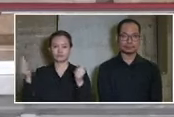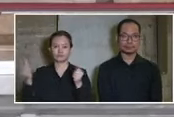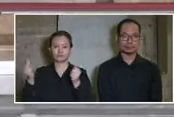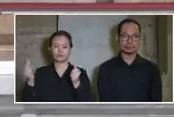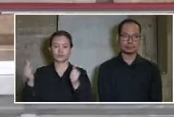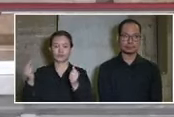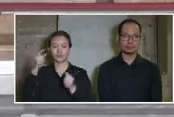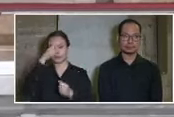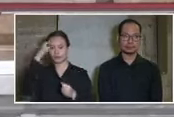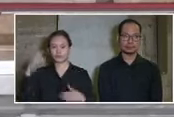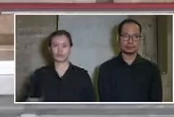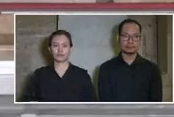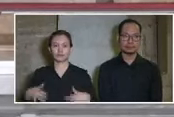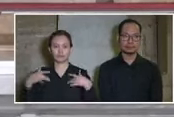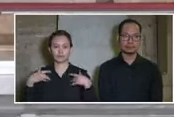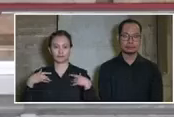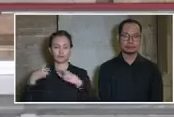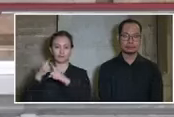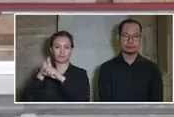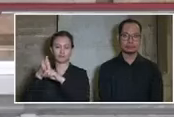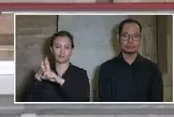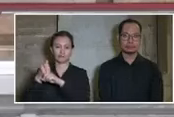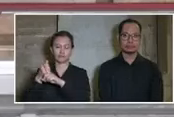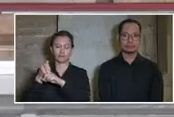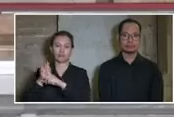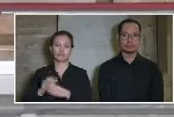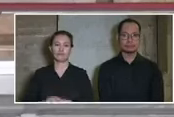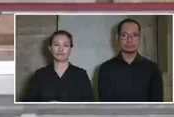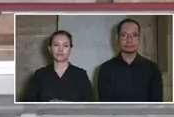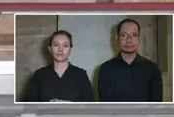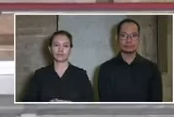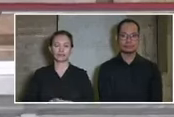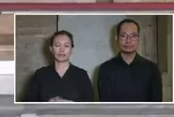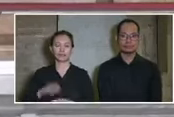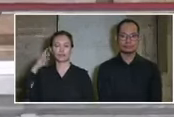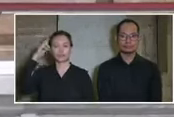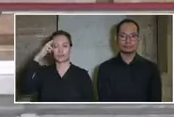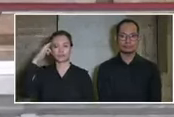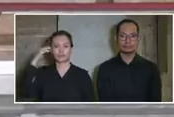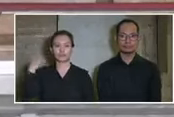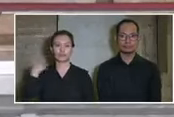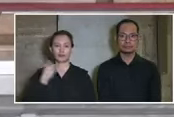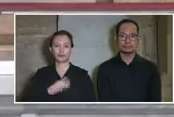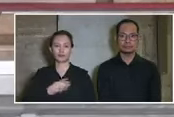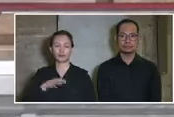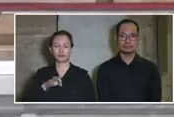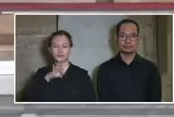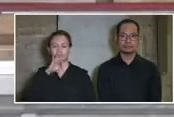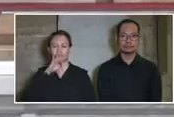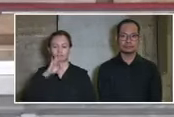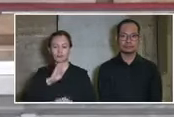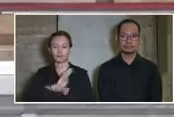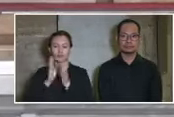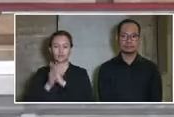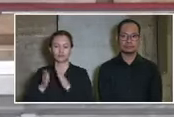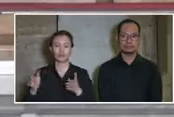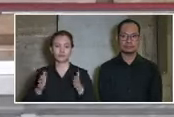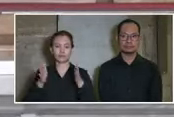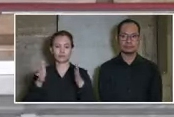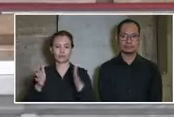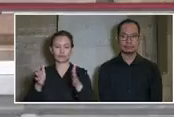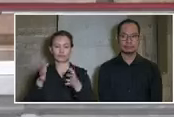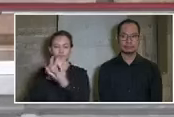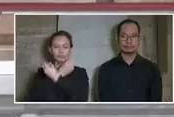mortality itself, that the cause of our downfall might become the means of our